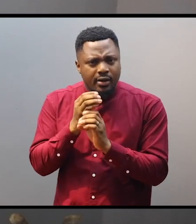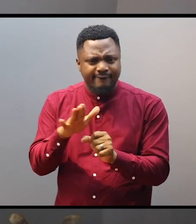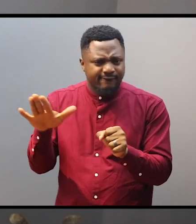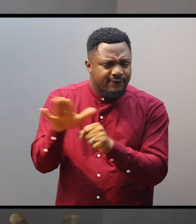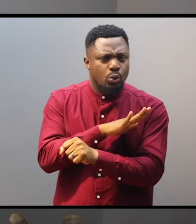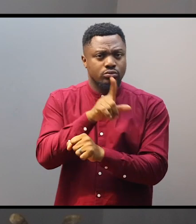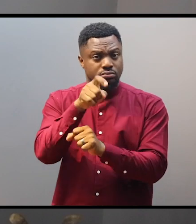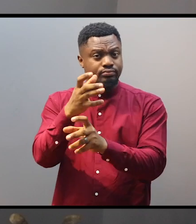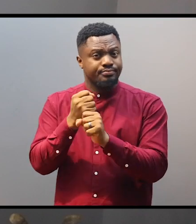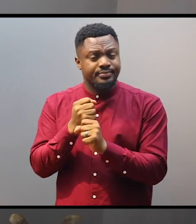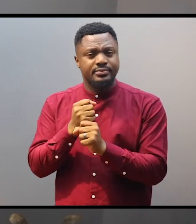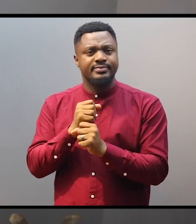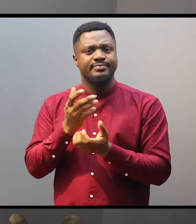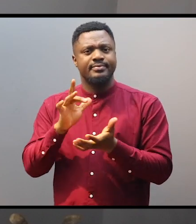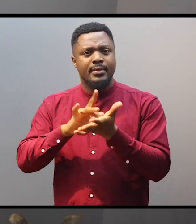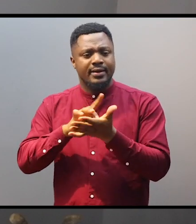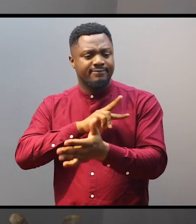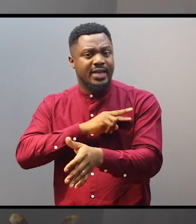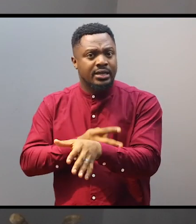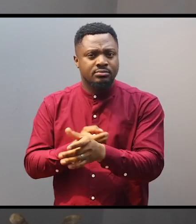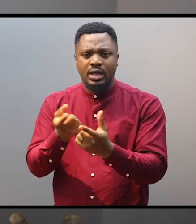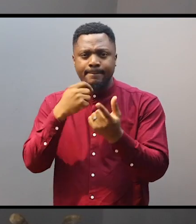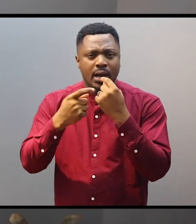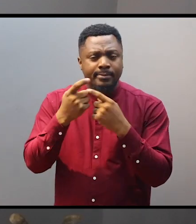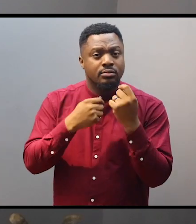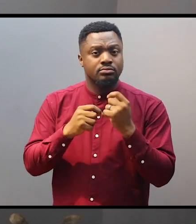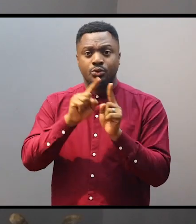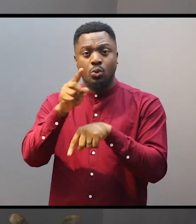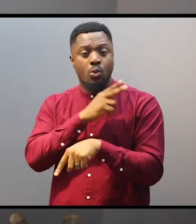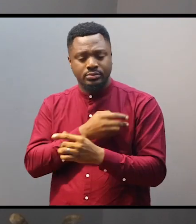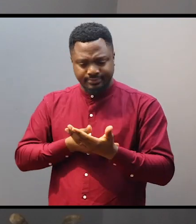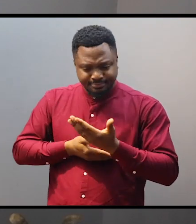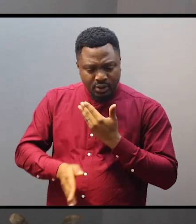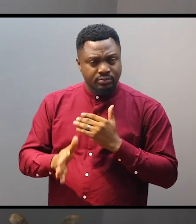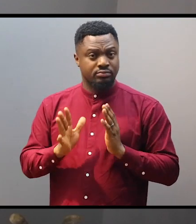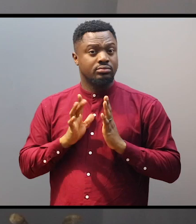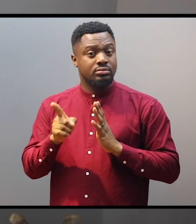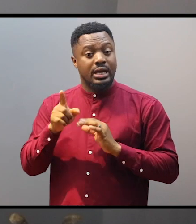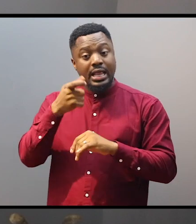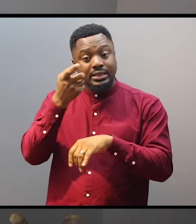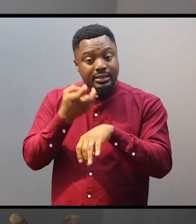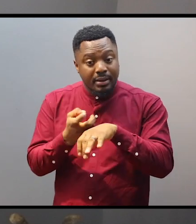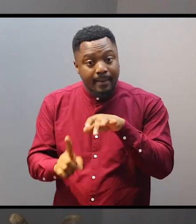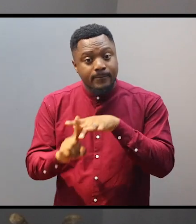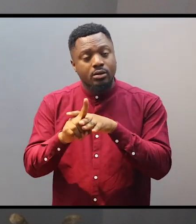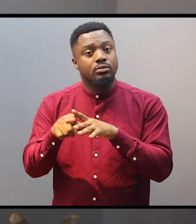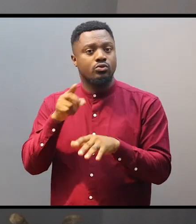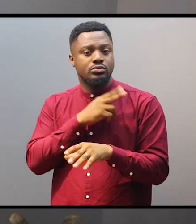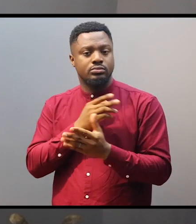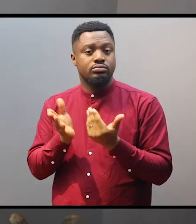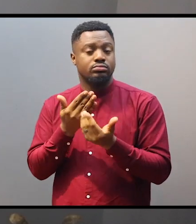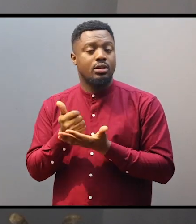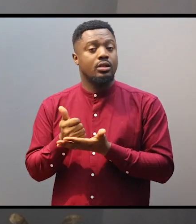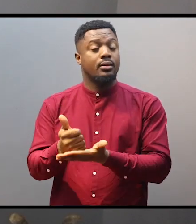in a hospital, making sure you take your vitamins and deliver in a hospital, so that when there is difficulty, interventions can be put in